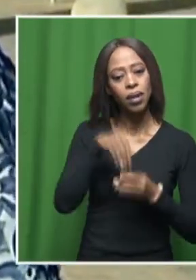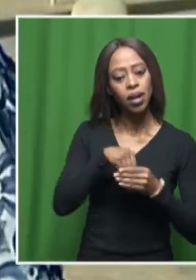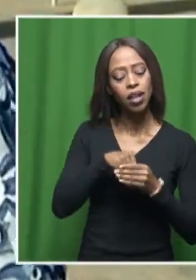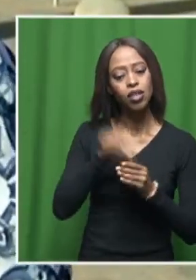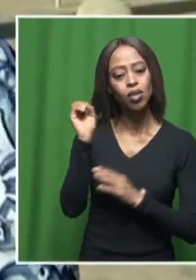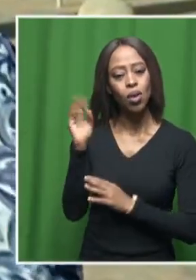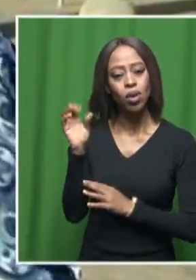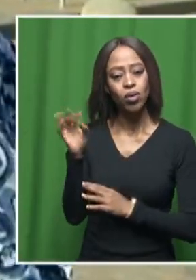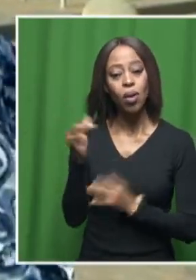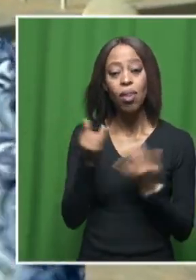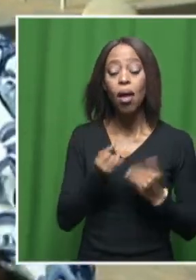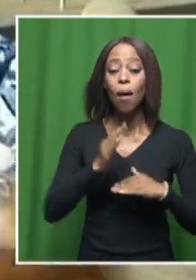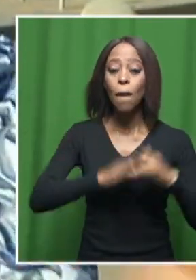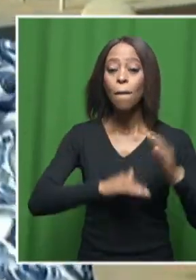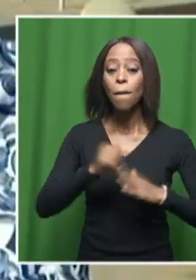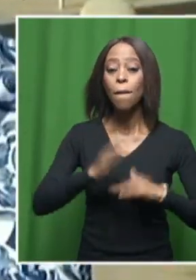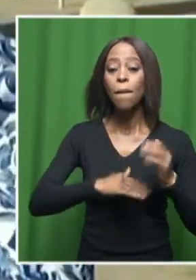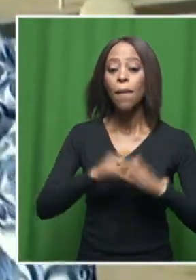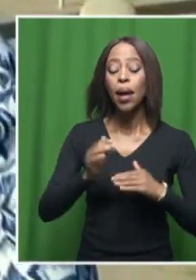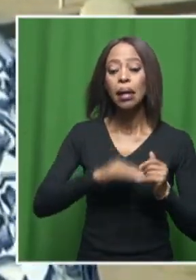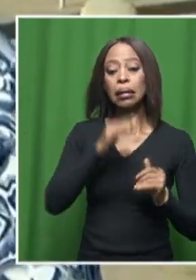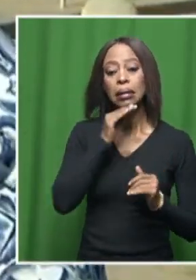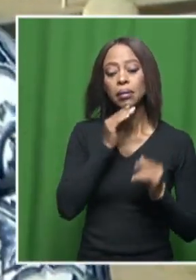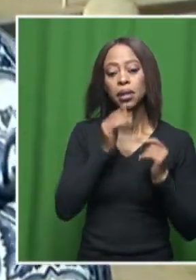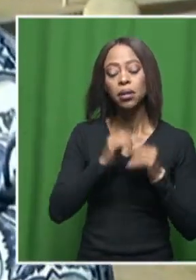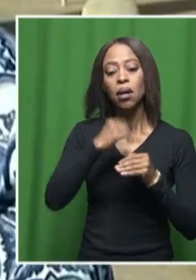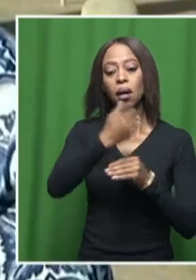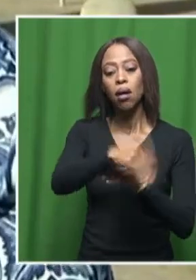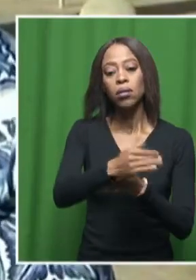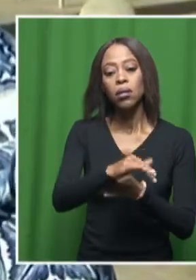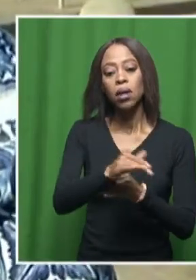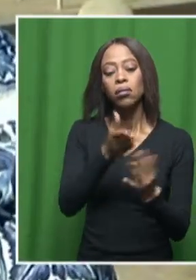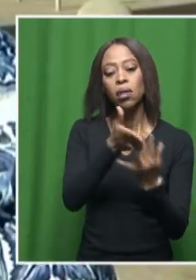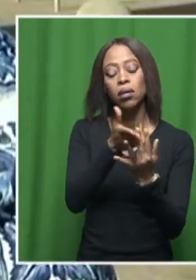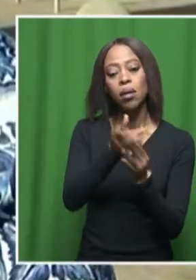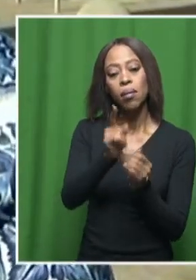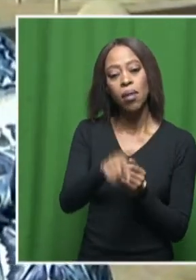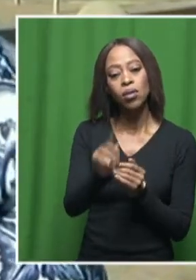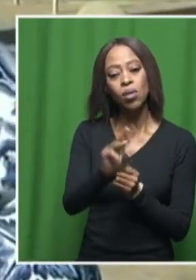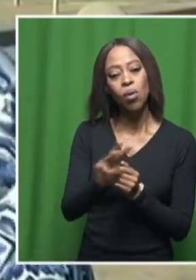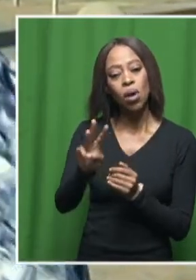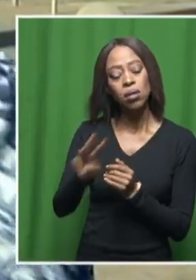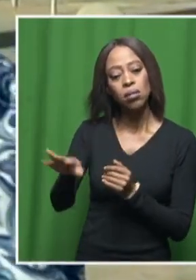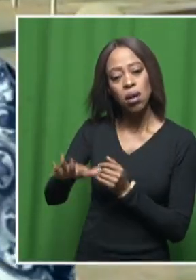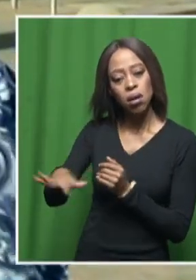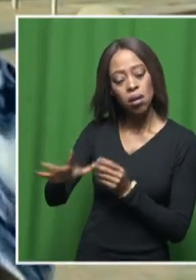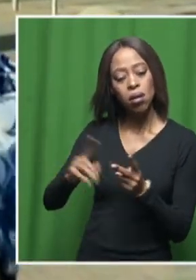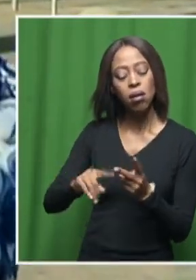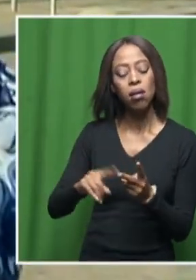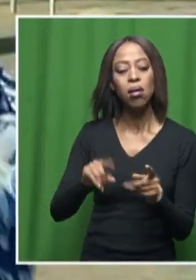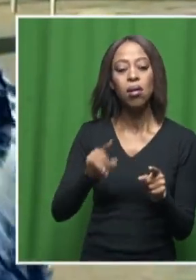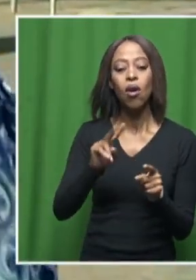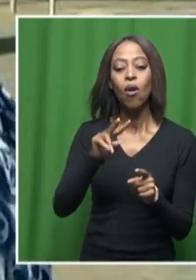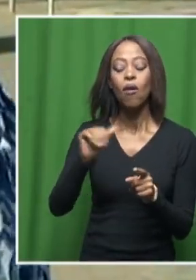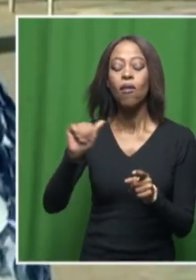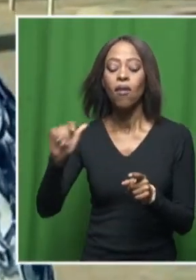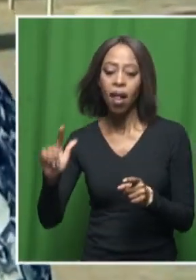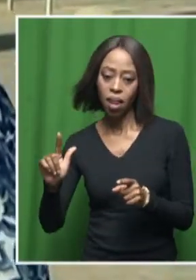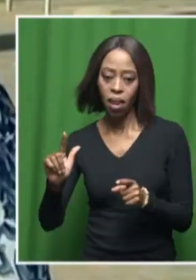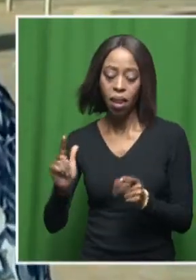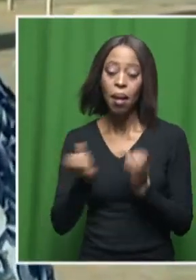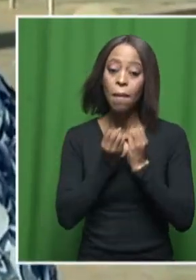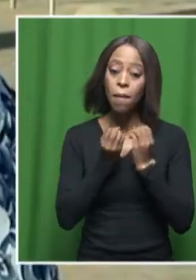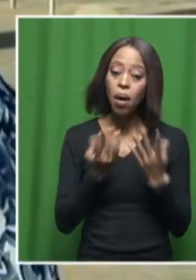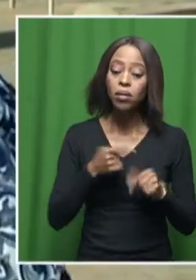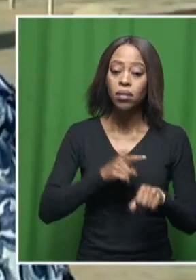Soweto. So when you build, you're going to have to go outside, towards western area side and towards Val. And most